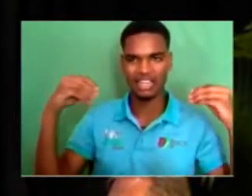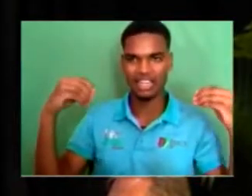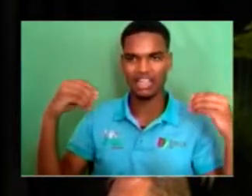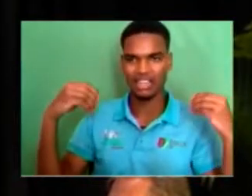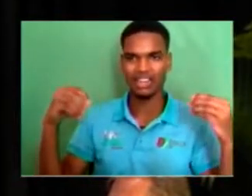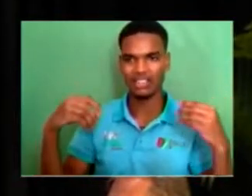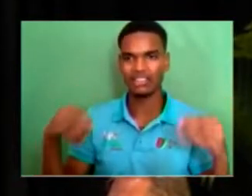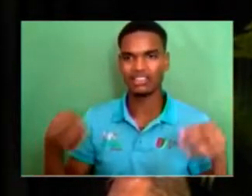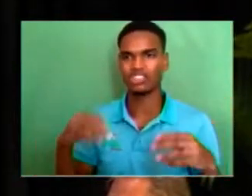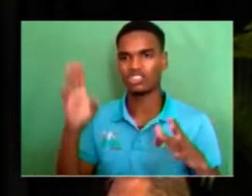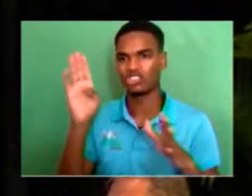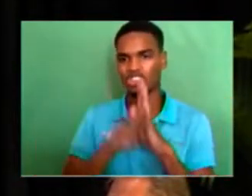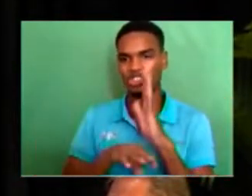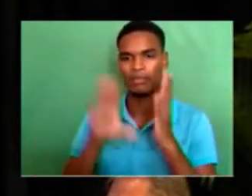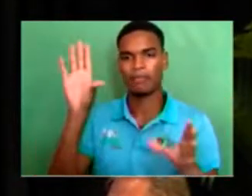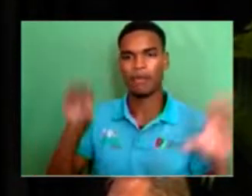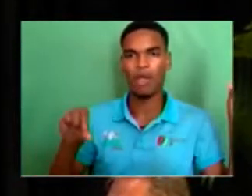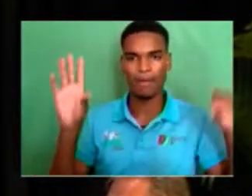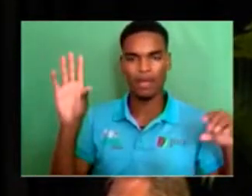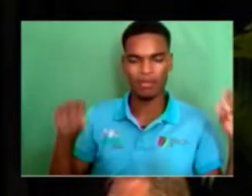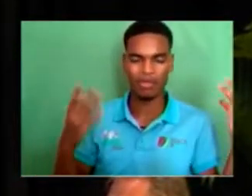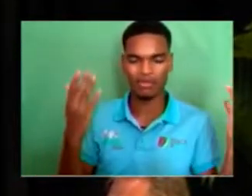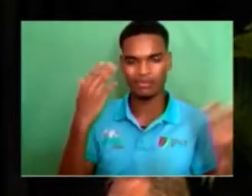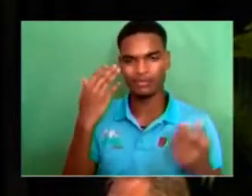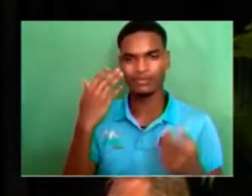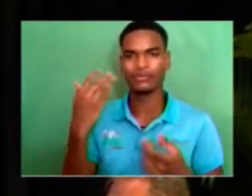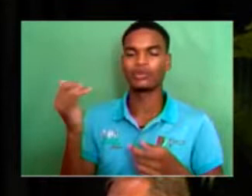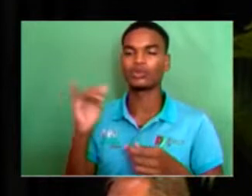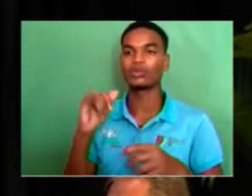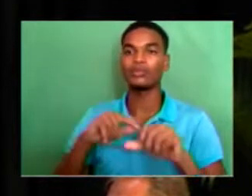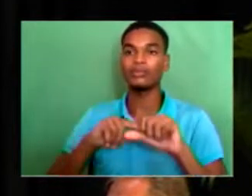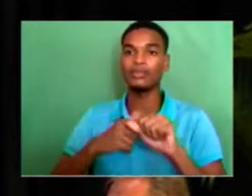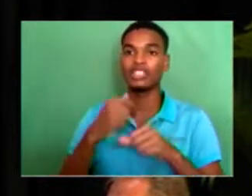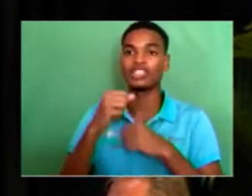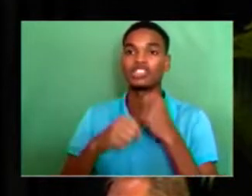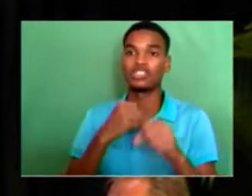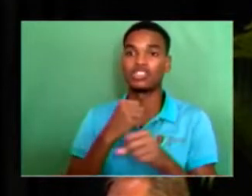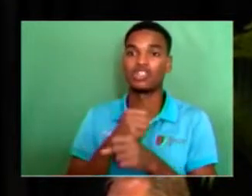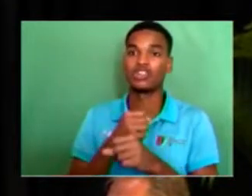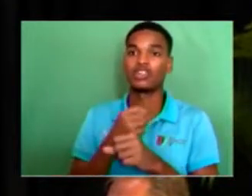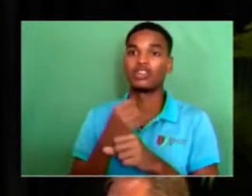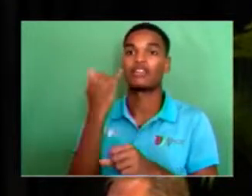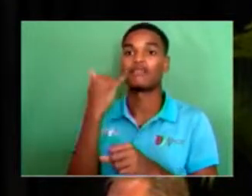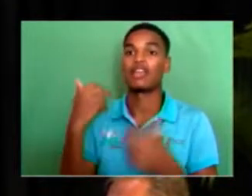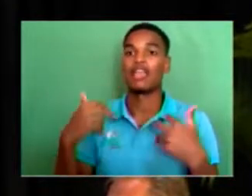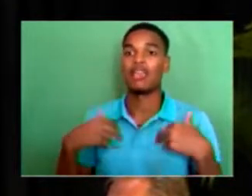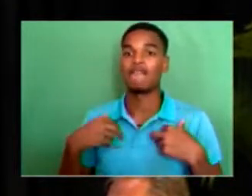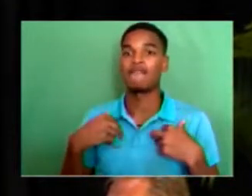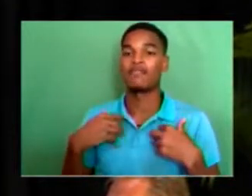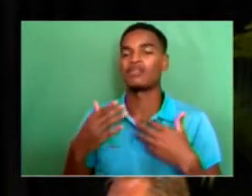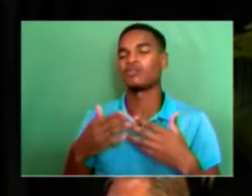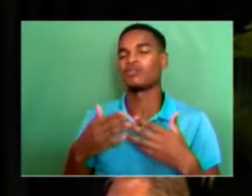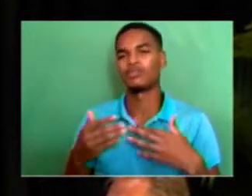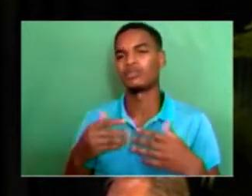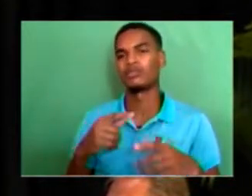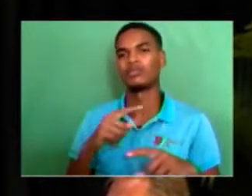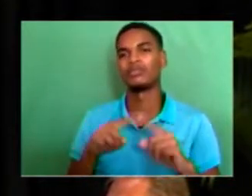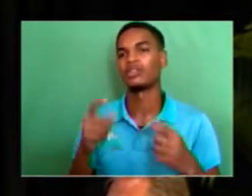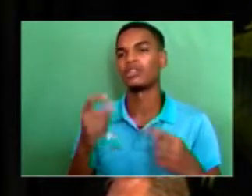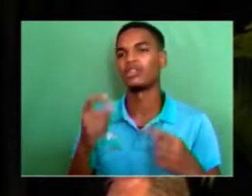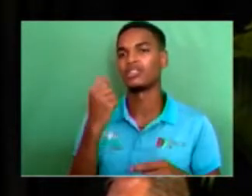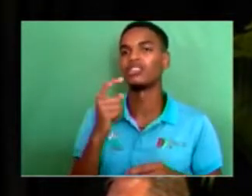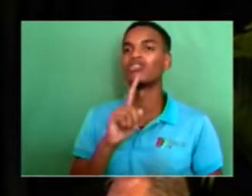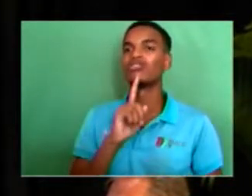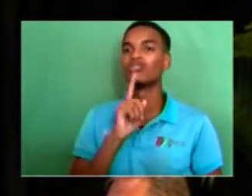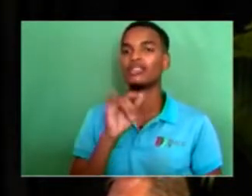the kind of, new model at the beginning of the year, that doesn't mean that kind of everything is ready by that time. So that, that's the time